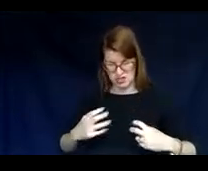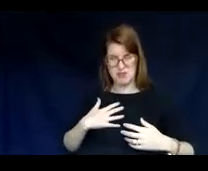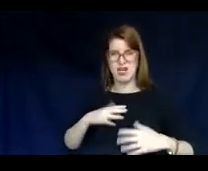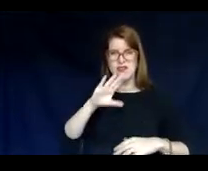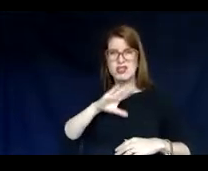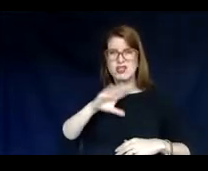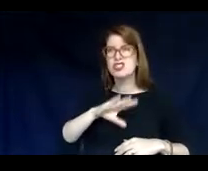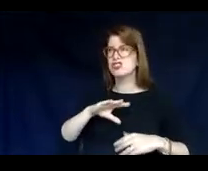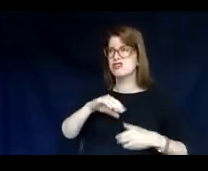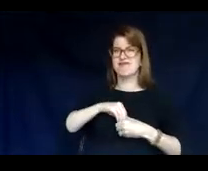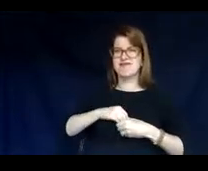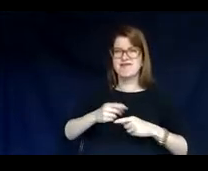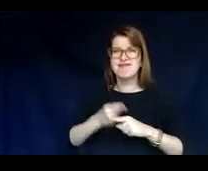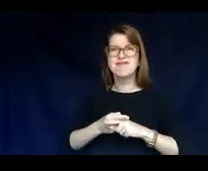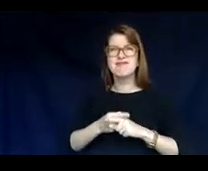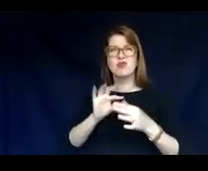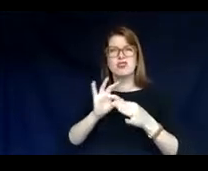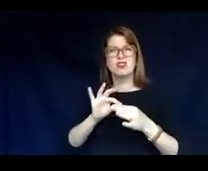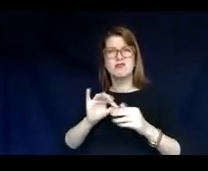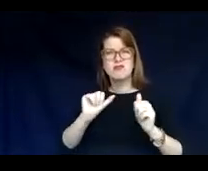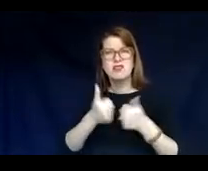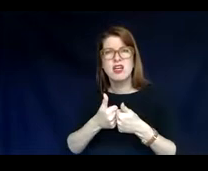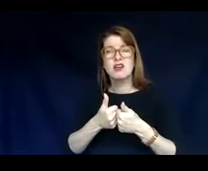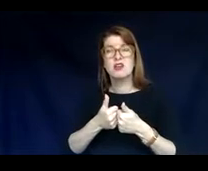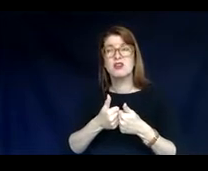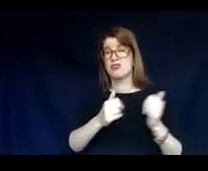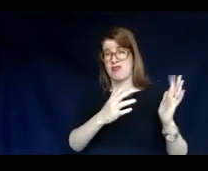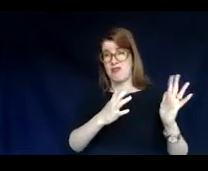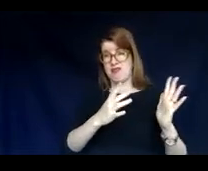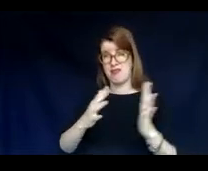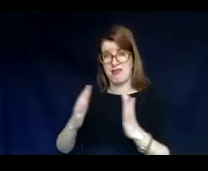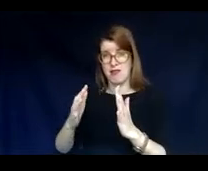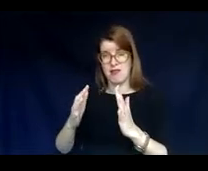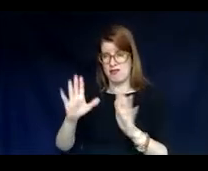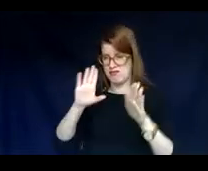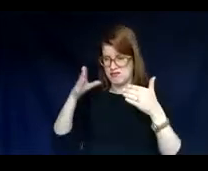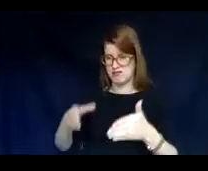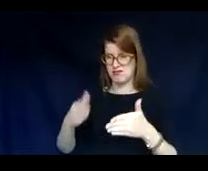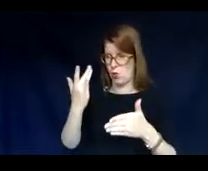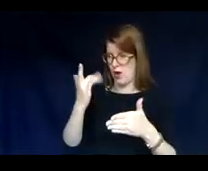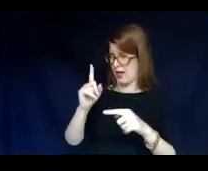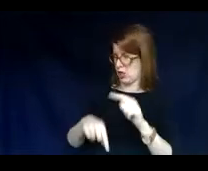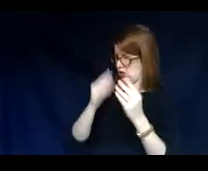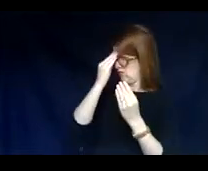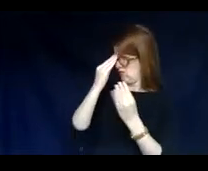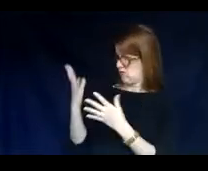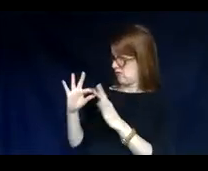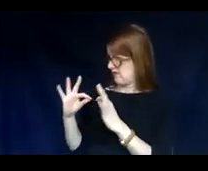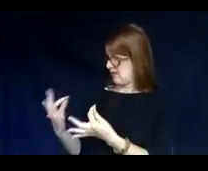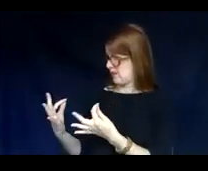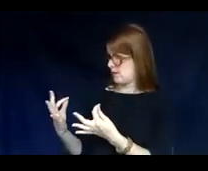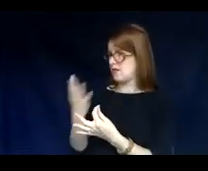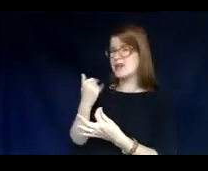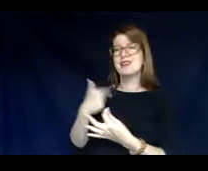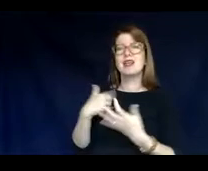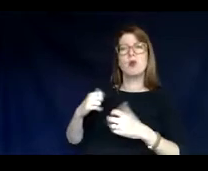my relationship challenges. And in the end, it centered on a couple of things. One, why I couldn't go to my family to tell them what happened, and they came down because I